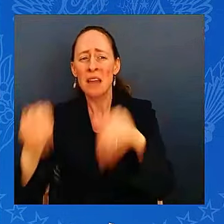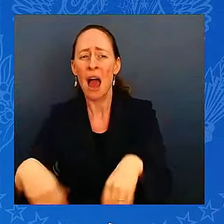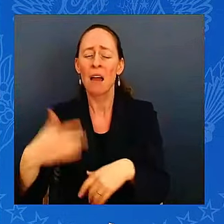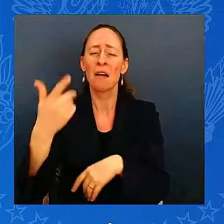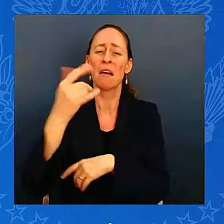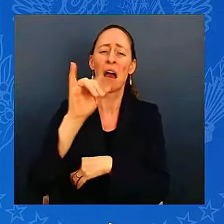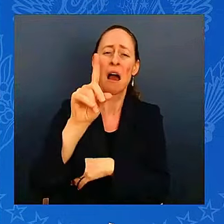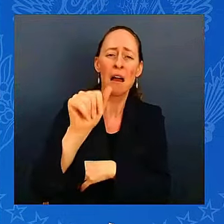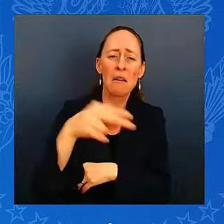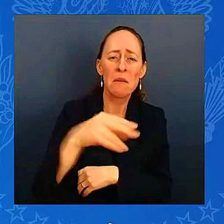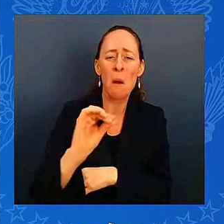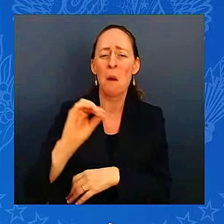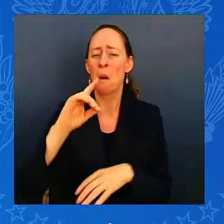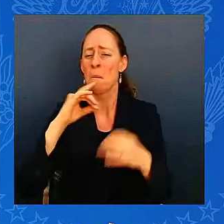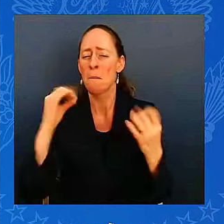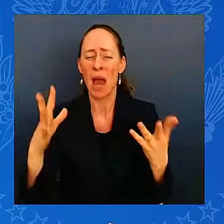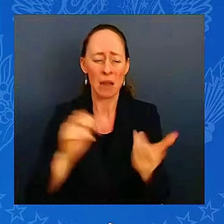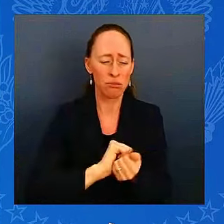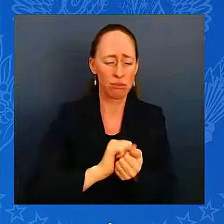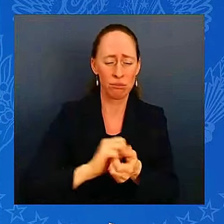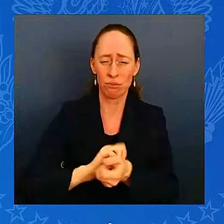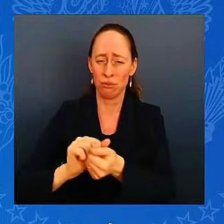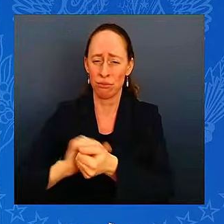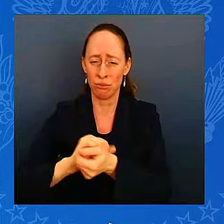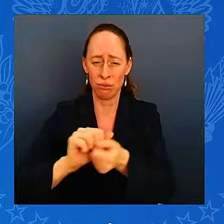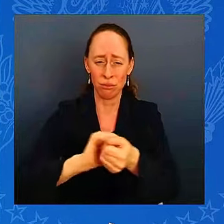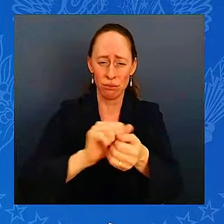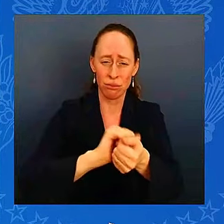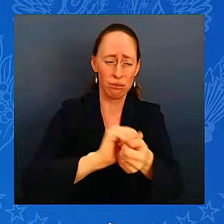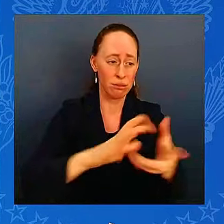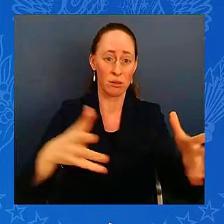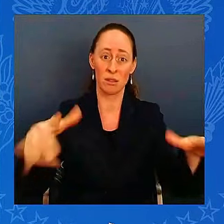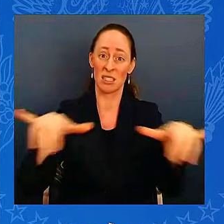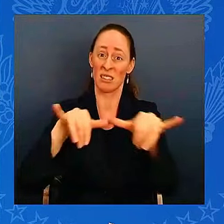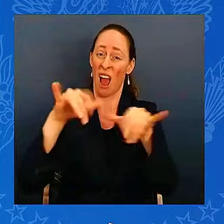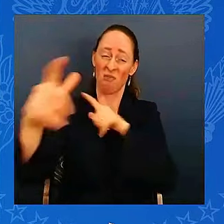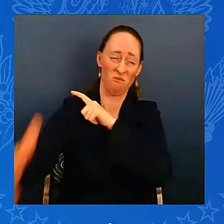ground, to the ground, than the entire